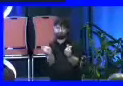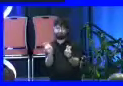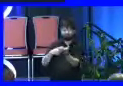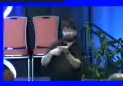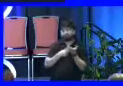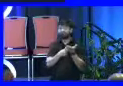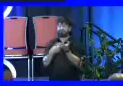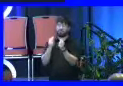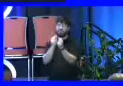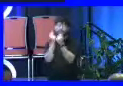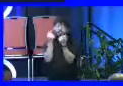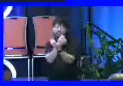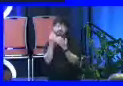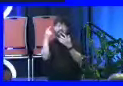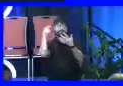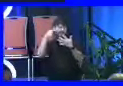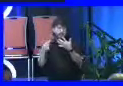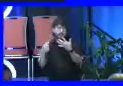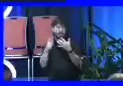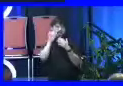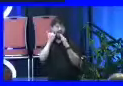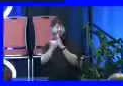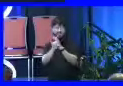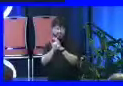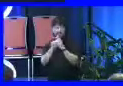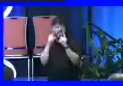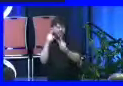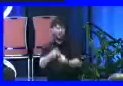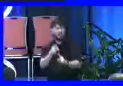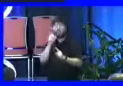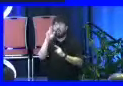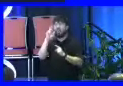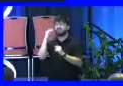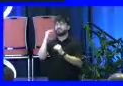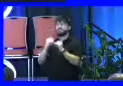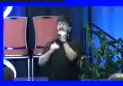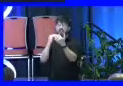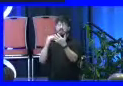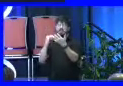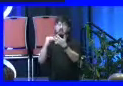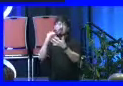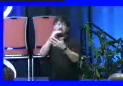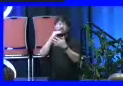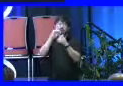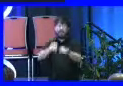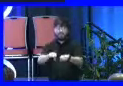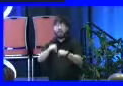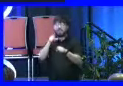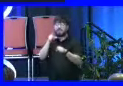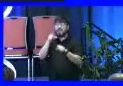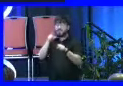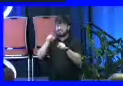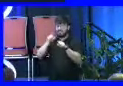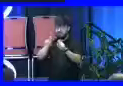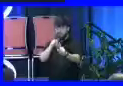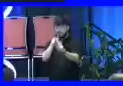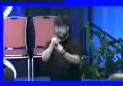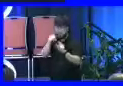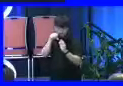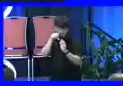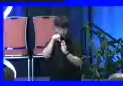mind, to help identify some goals or just steps that can be taken to deepen your state's data strategies.